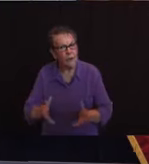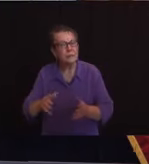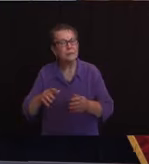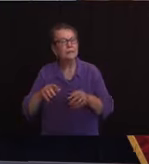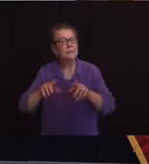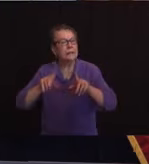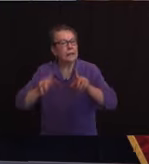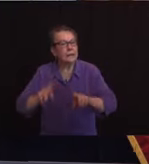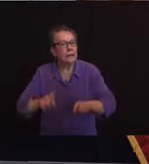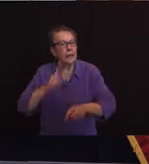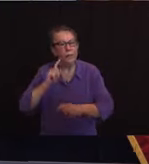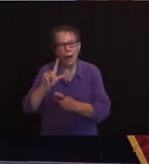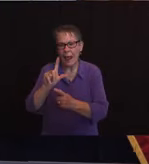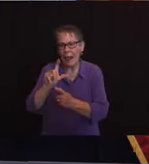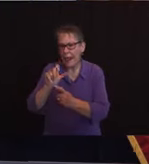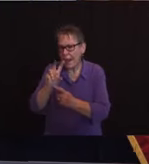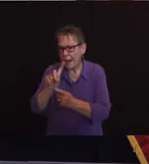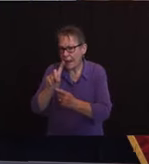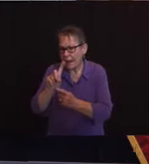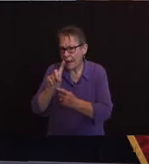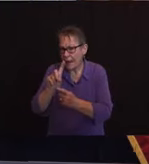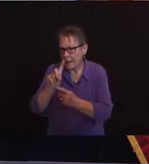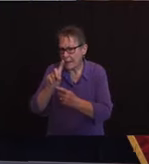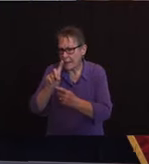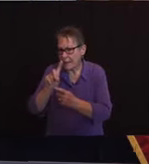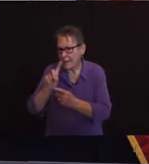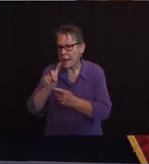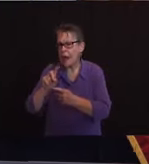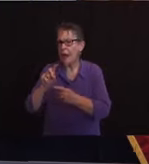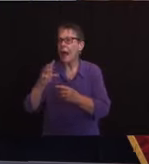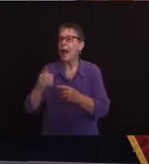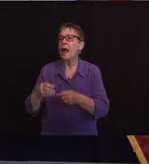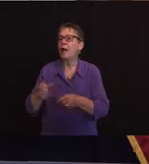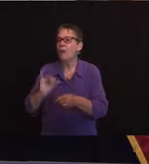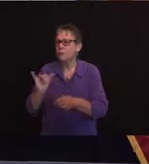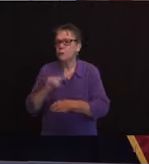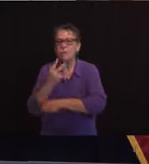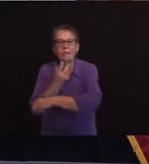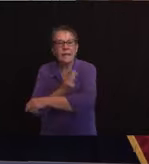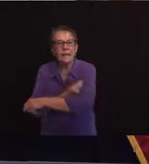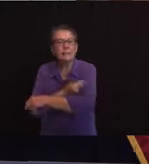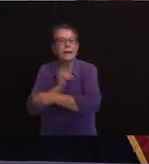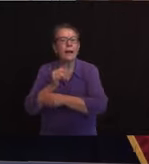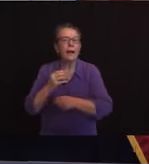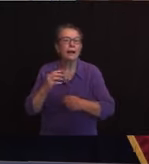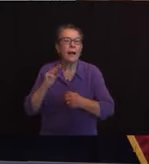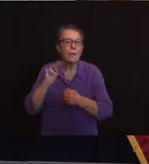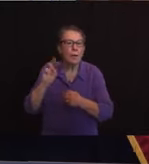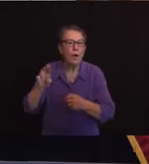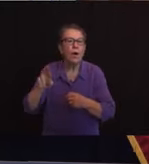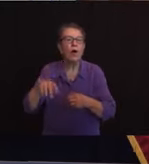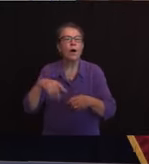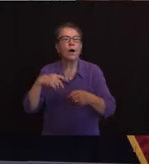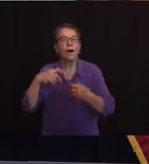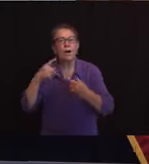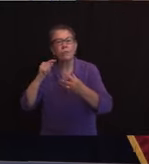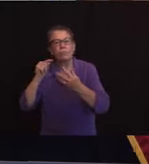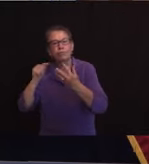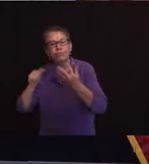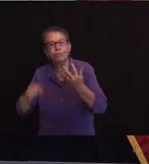get vaccinated. It's really extremely important, and we've lost some time over the past